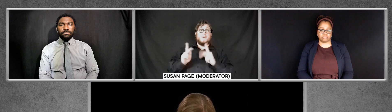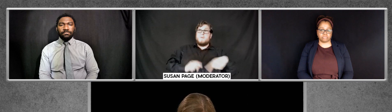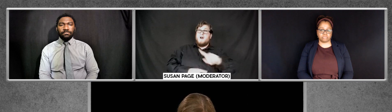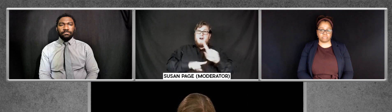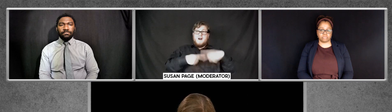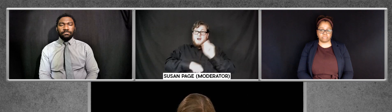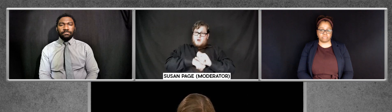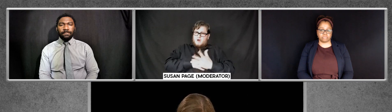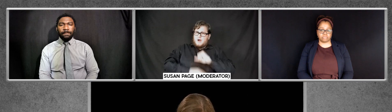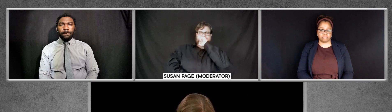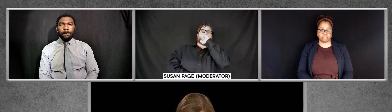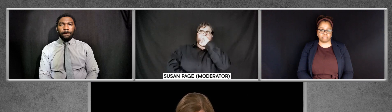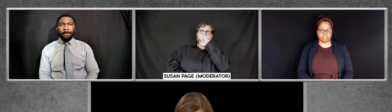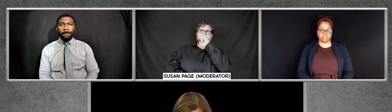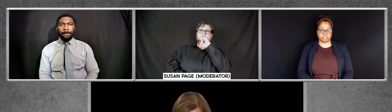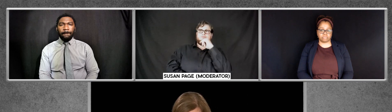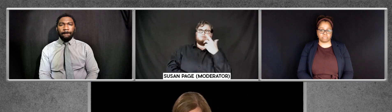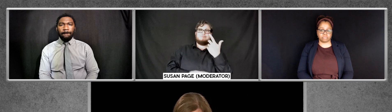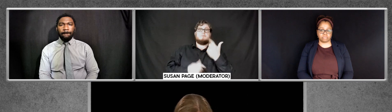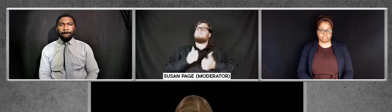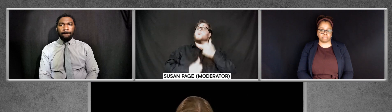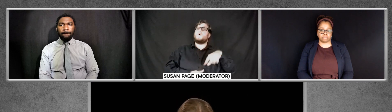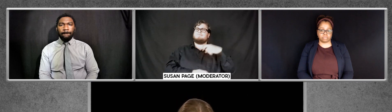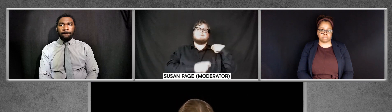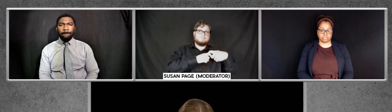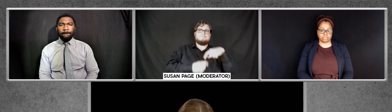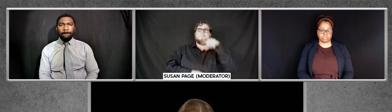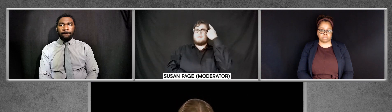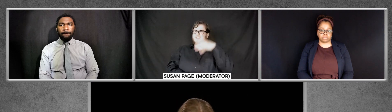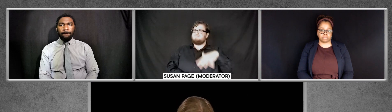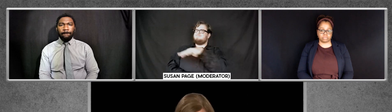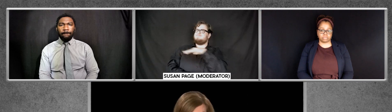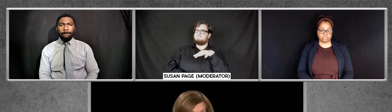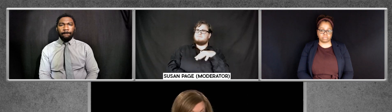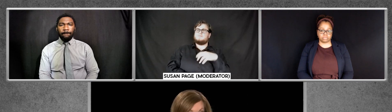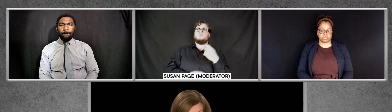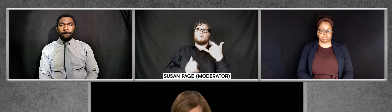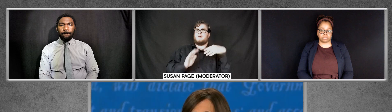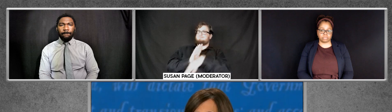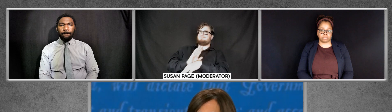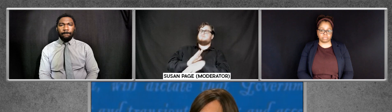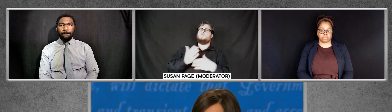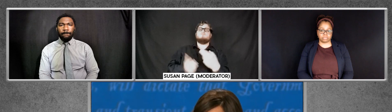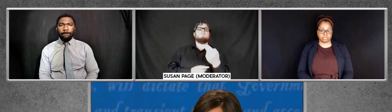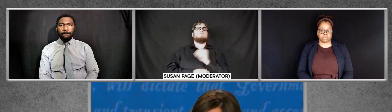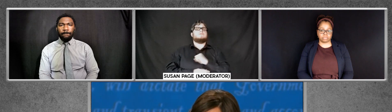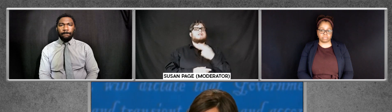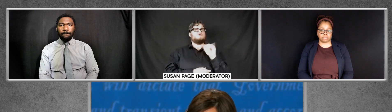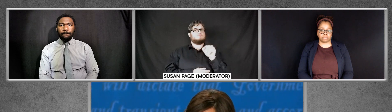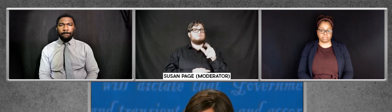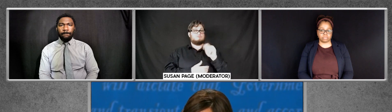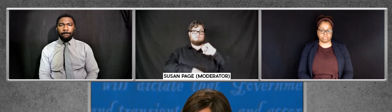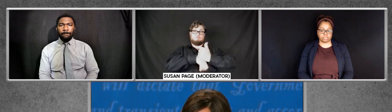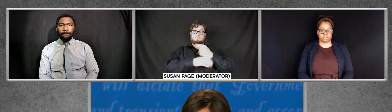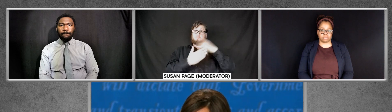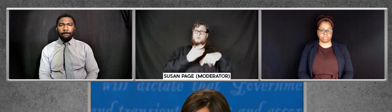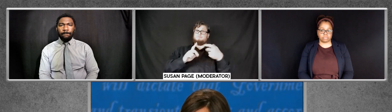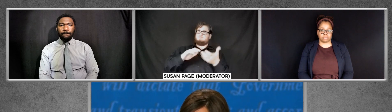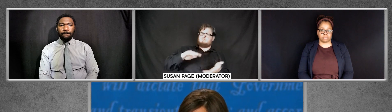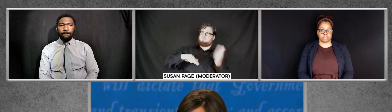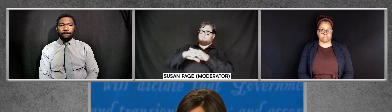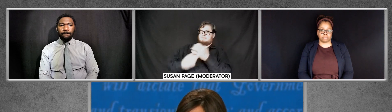and women. Senator Harris, the Biden-Harris campaign has proposed new programs to boost the economy, and you would pay for that